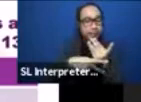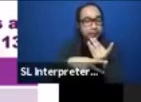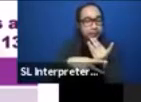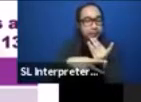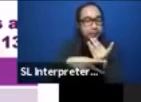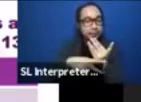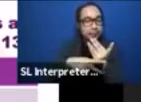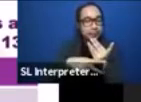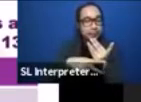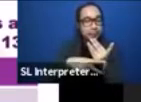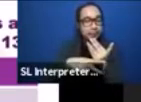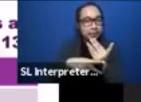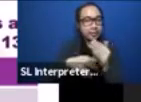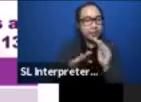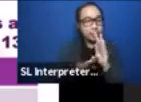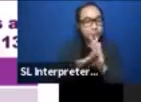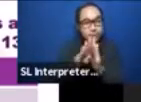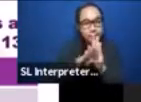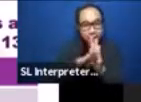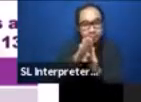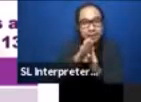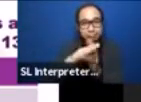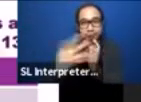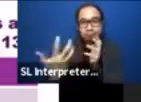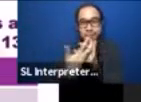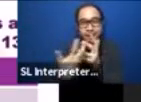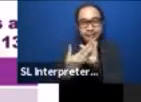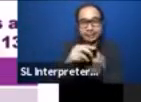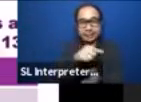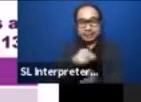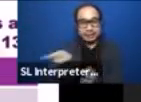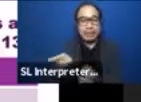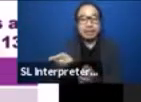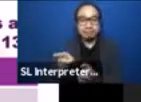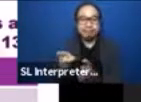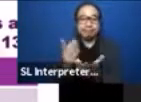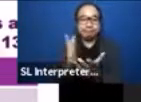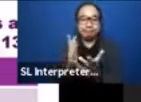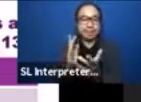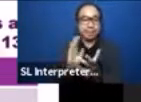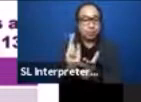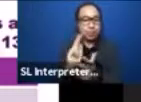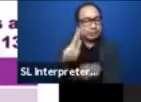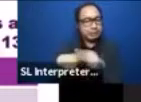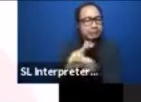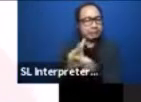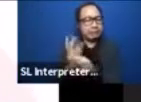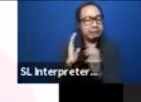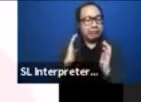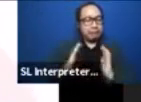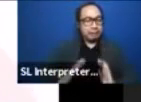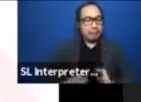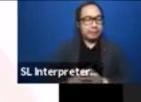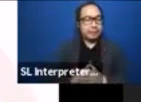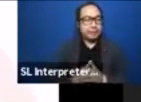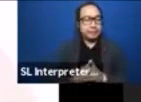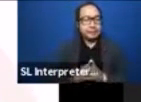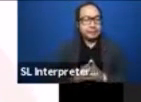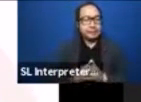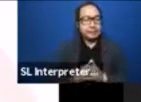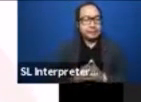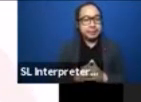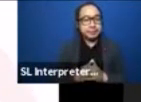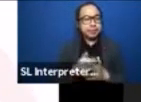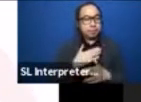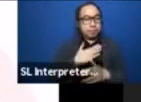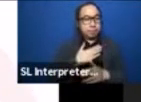program development and designs. So it comes to my conclusion